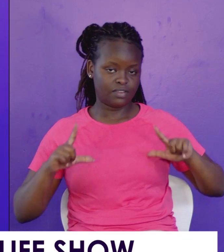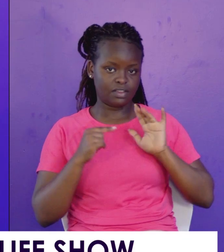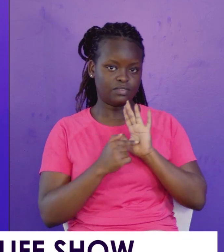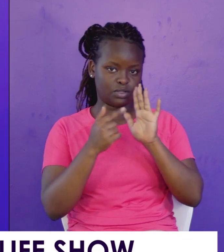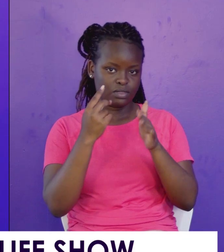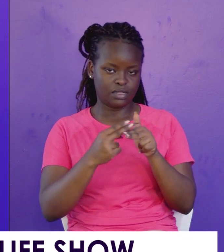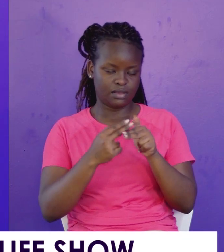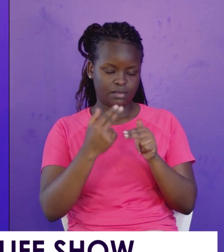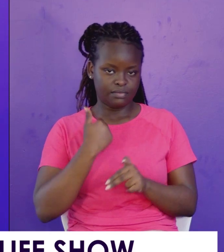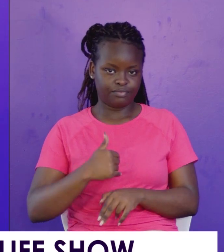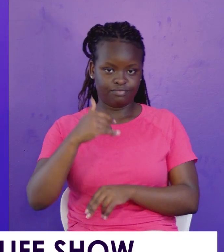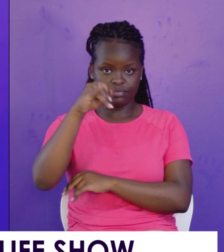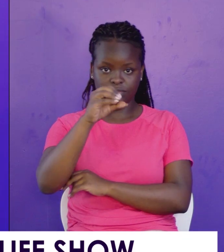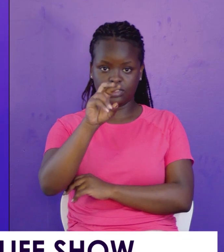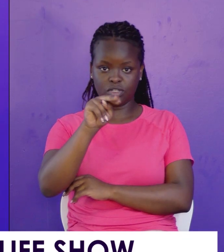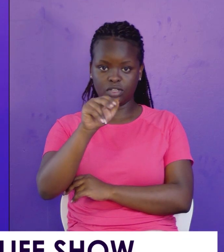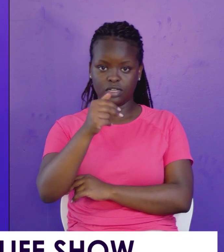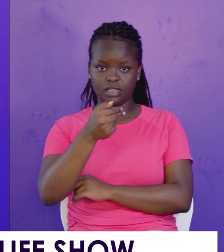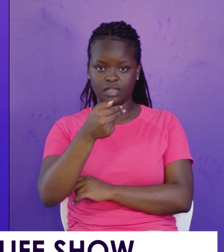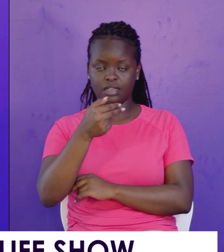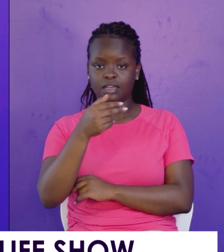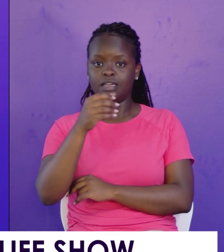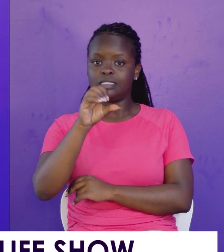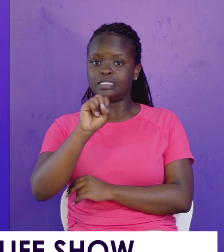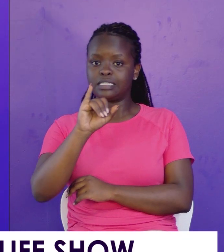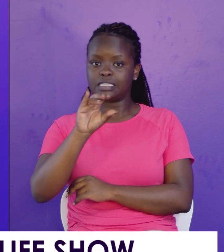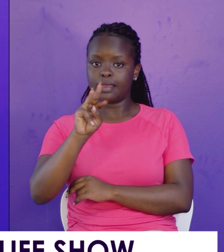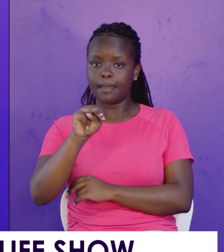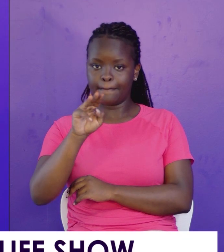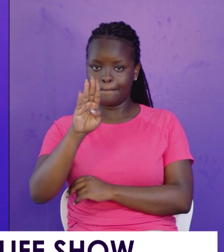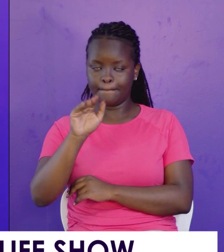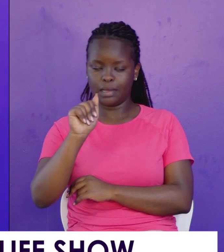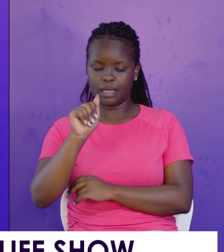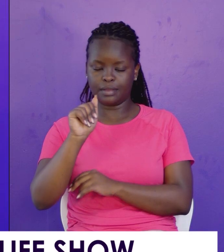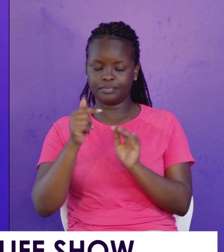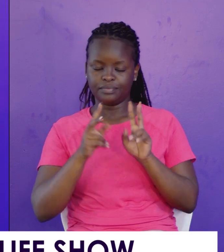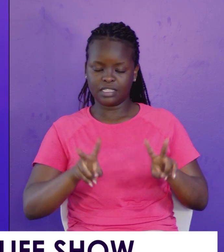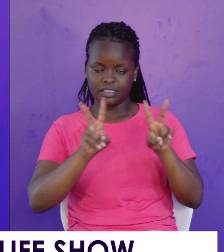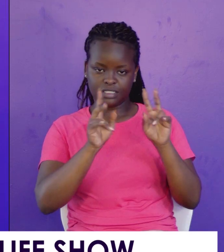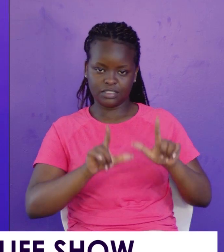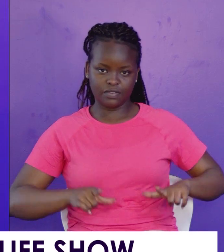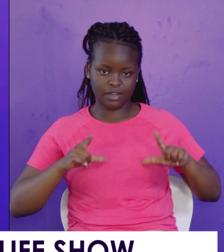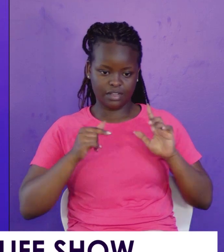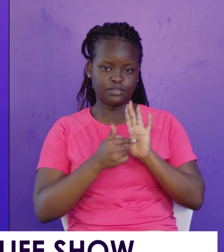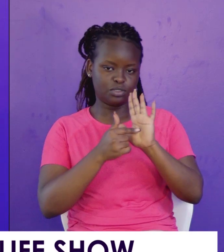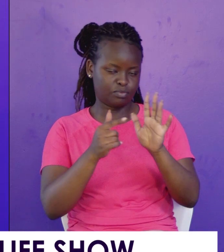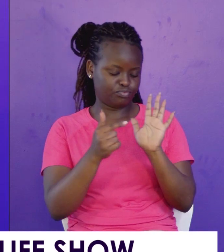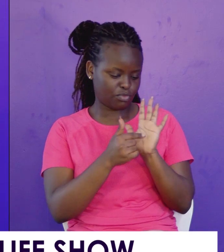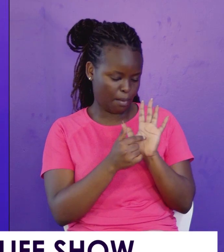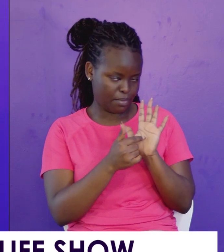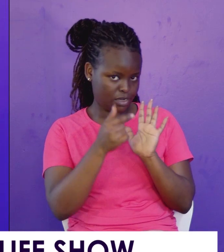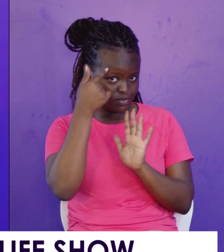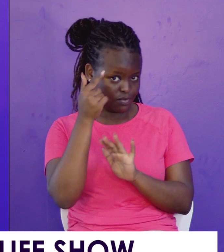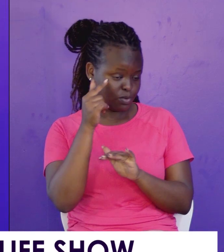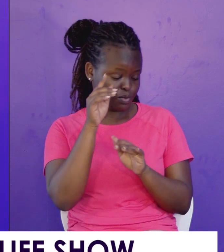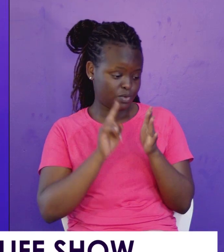is Jonas Simba. Treasures of Life show is your point of energy. I call it home of